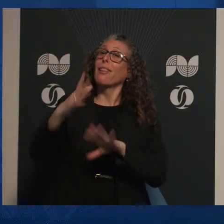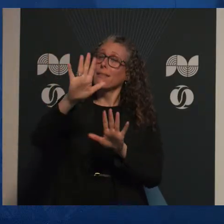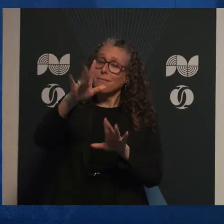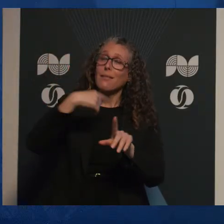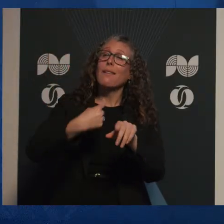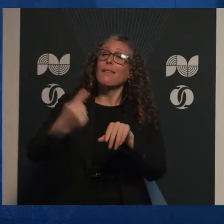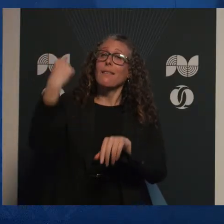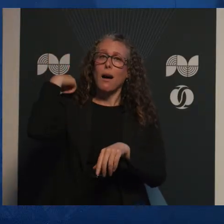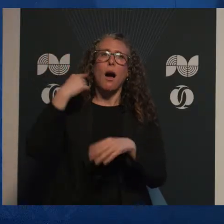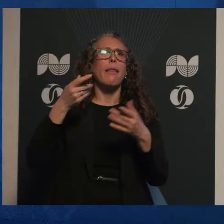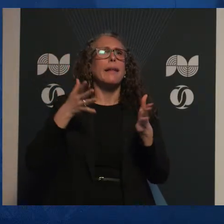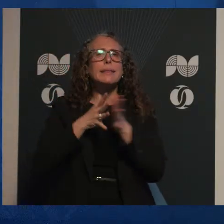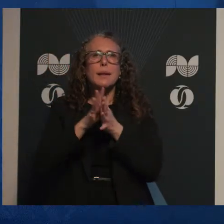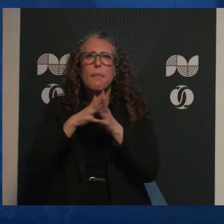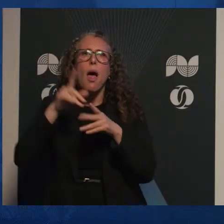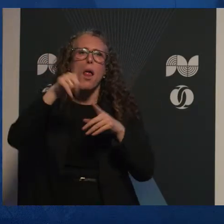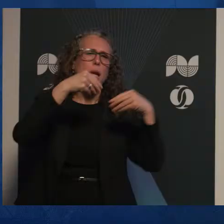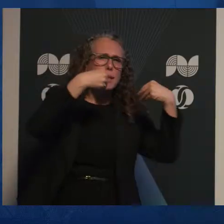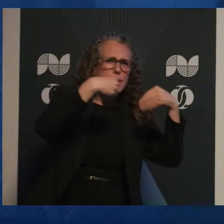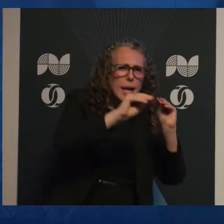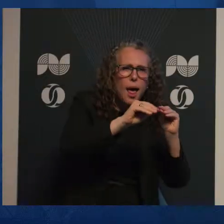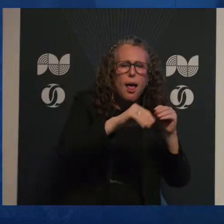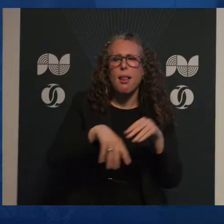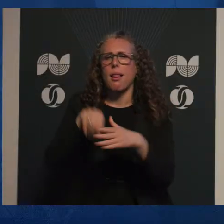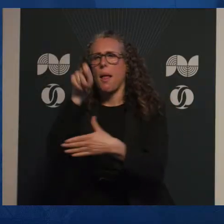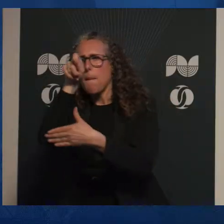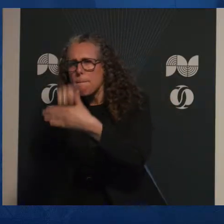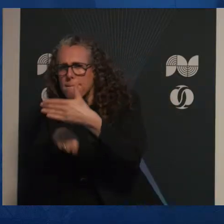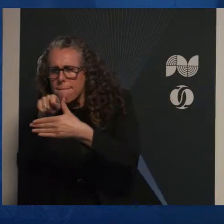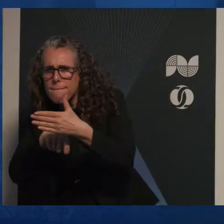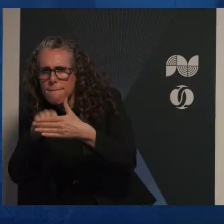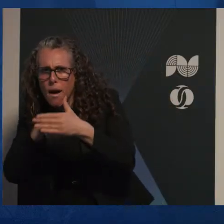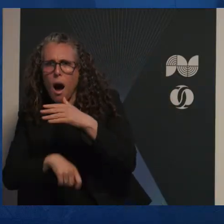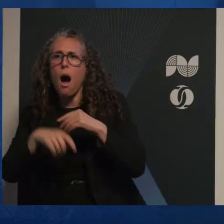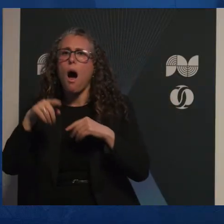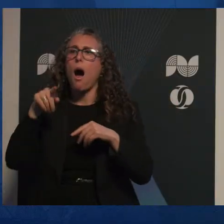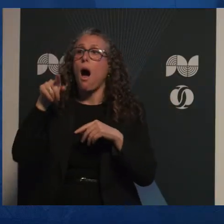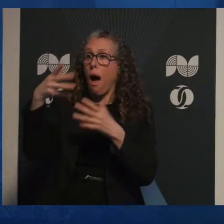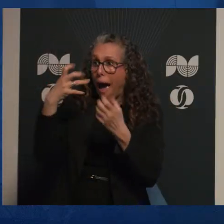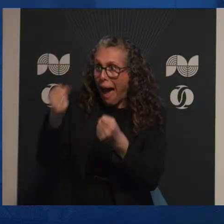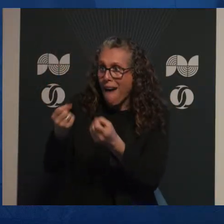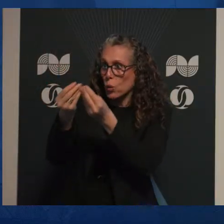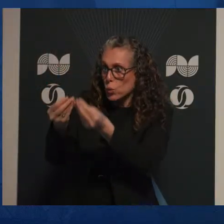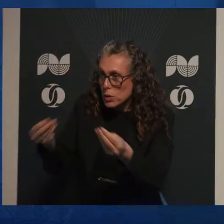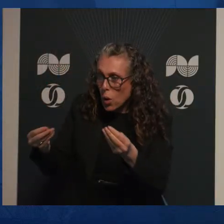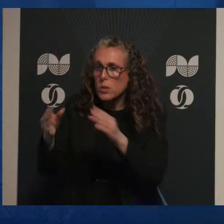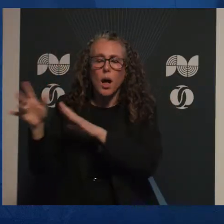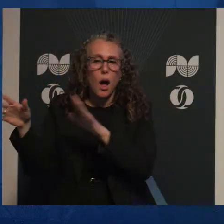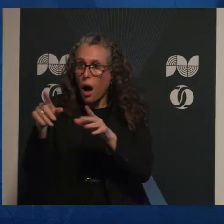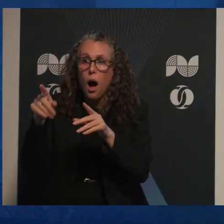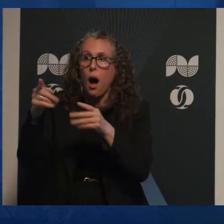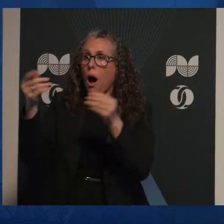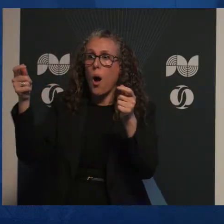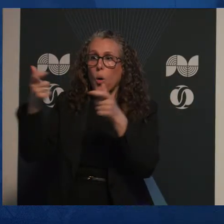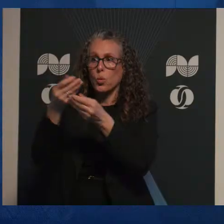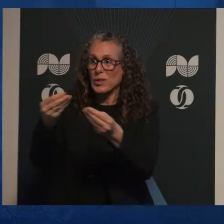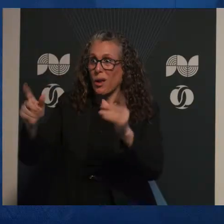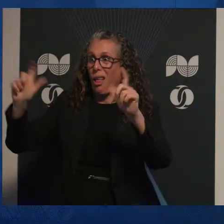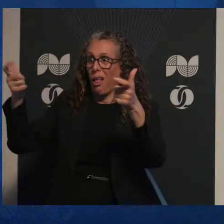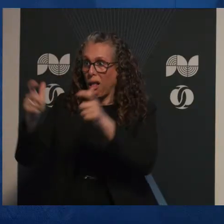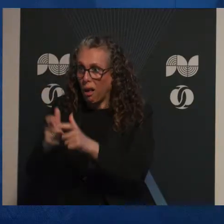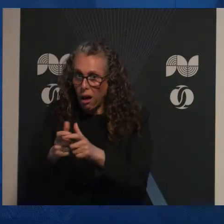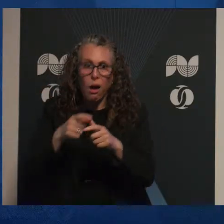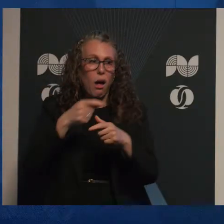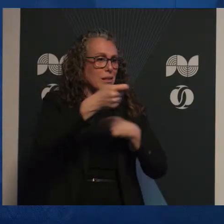role of markets and competition and how markets efficiently allocate resources. Then your talk about market failure and the case for intervention, and then your